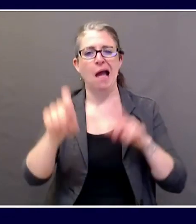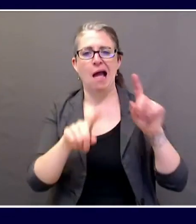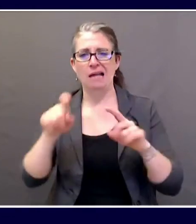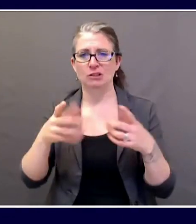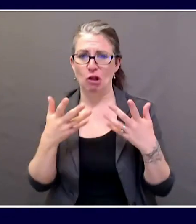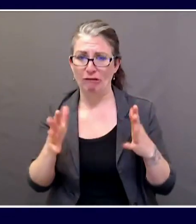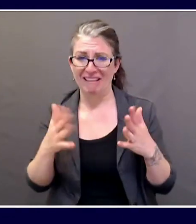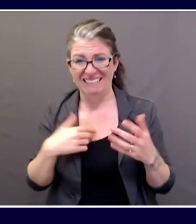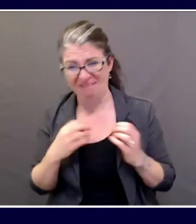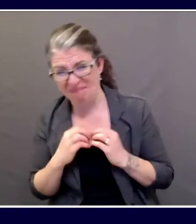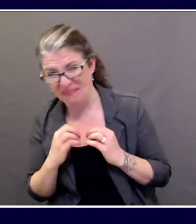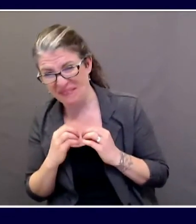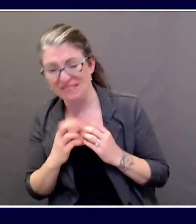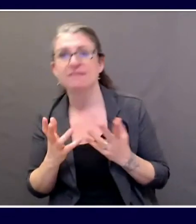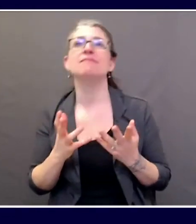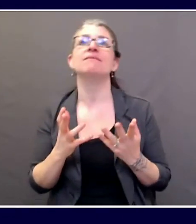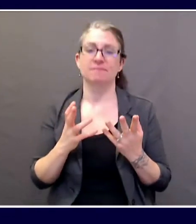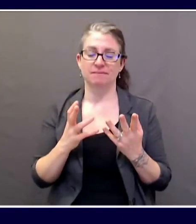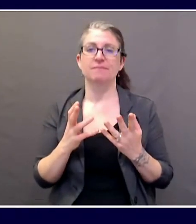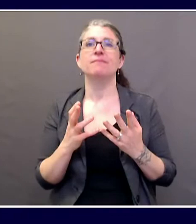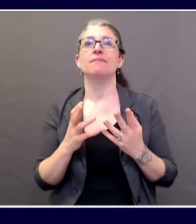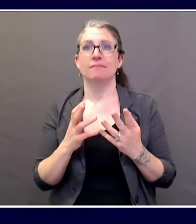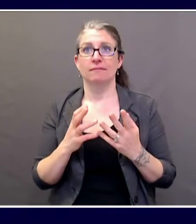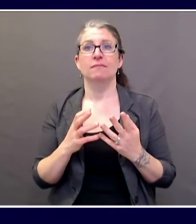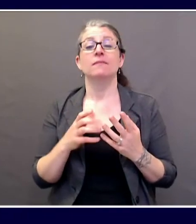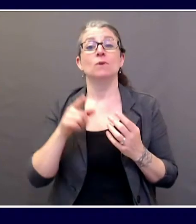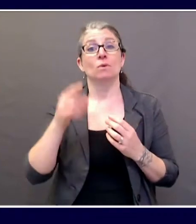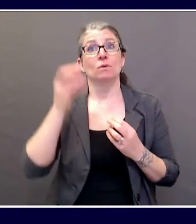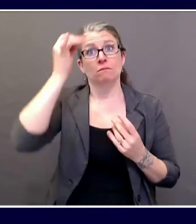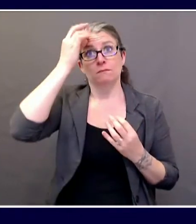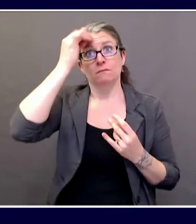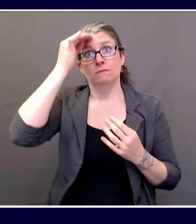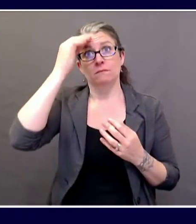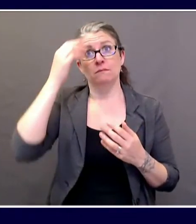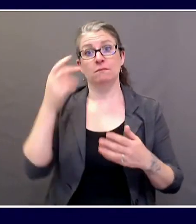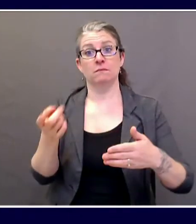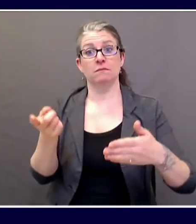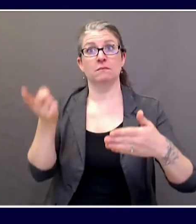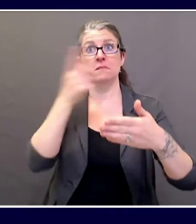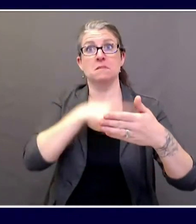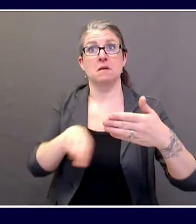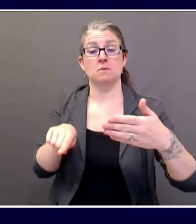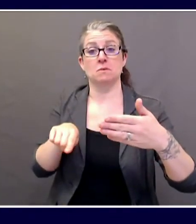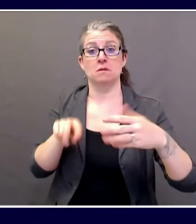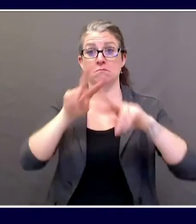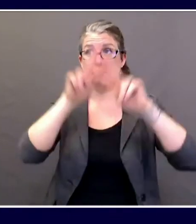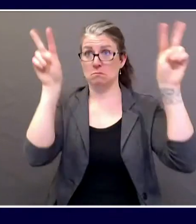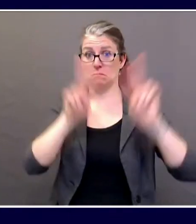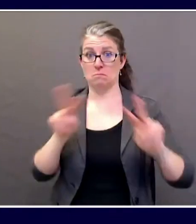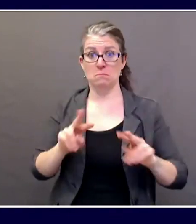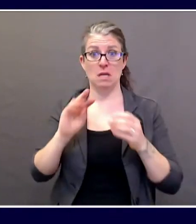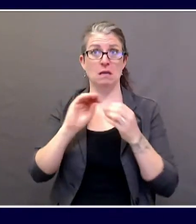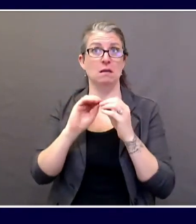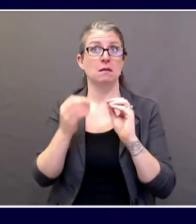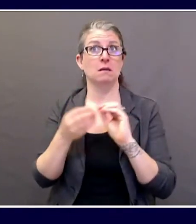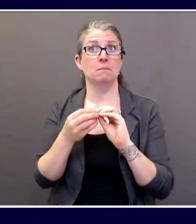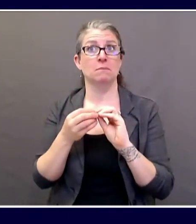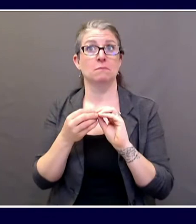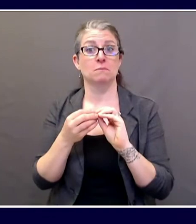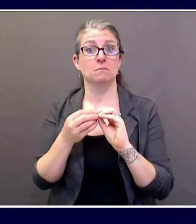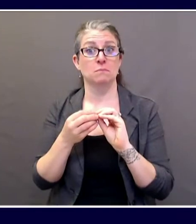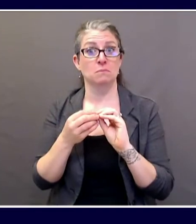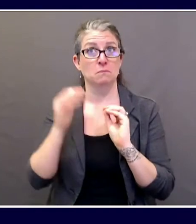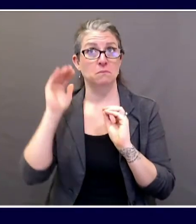demand is looking like, and then how and at what point in the week do you use that to make your decisions on where vaccines will